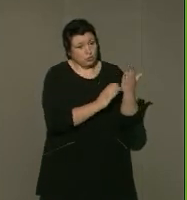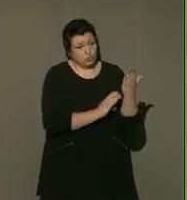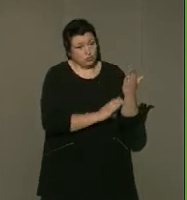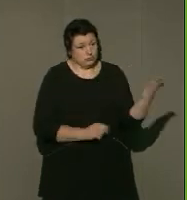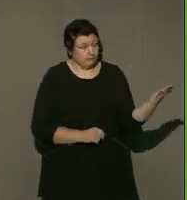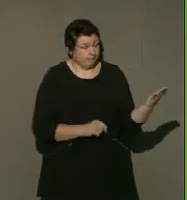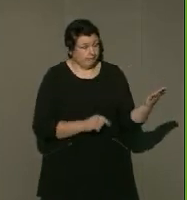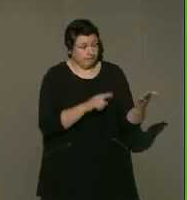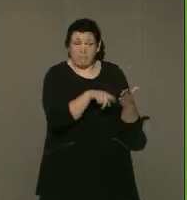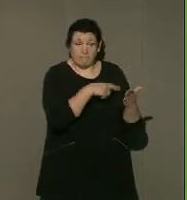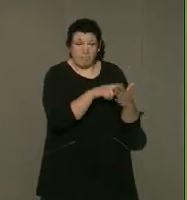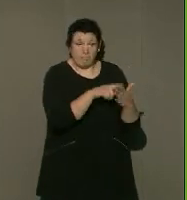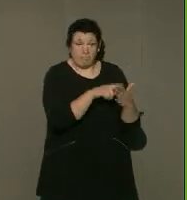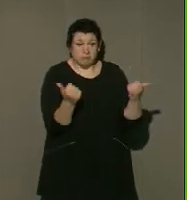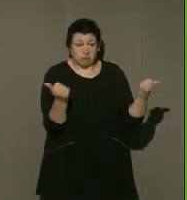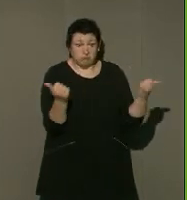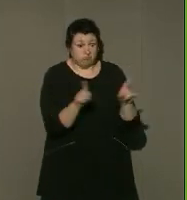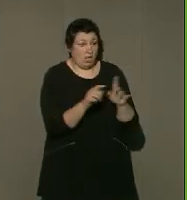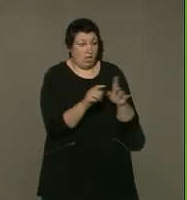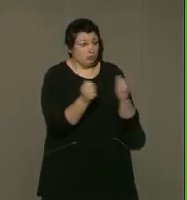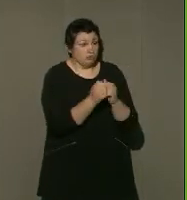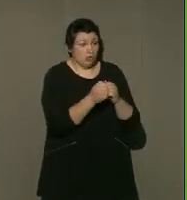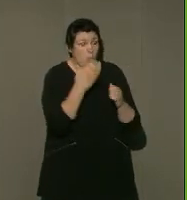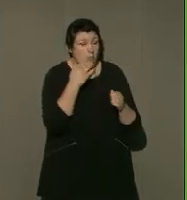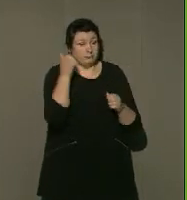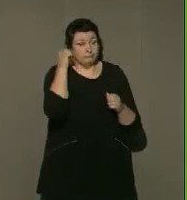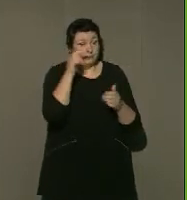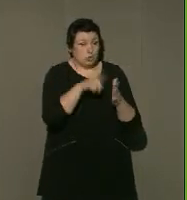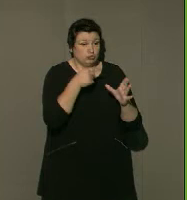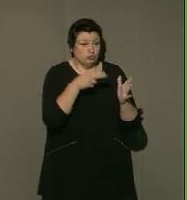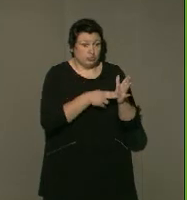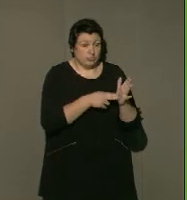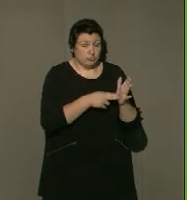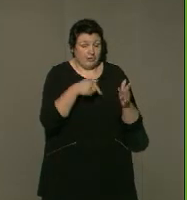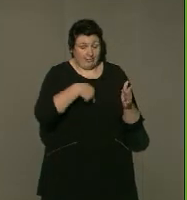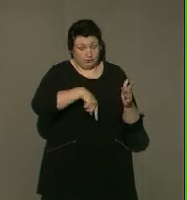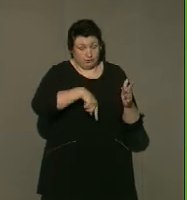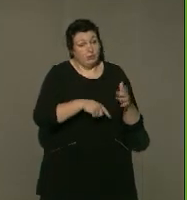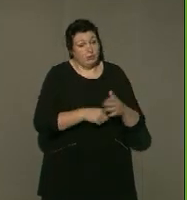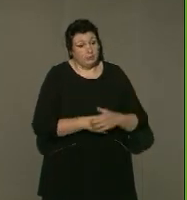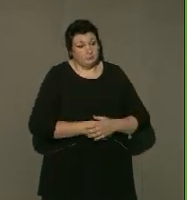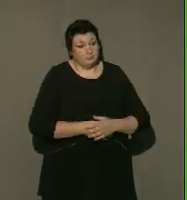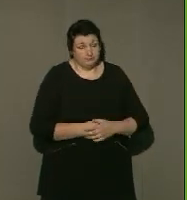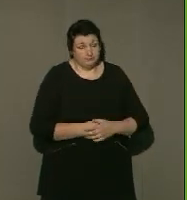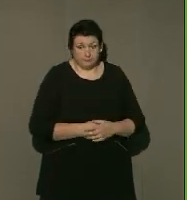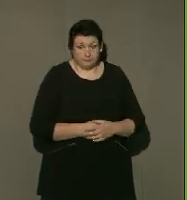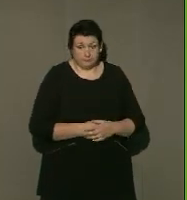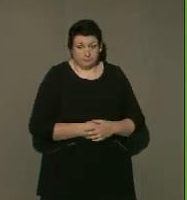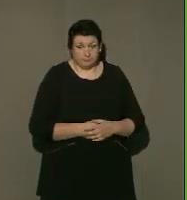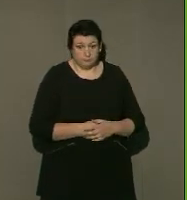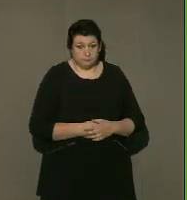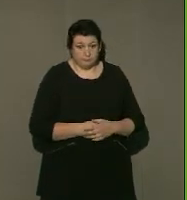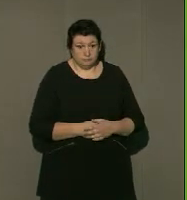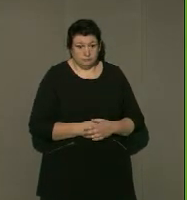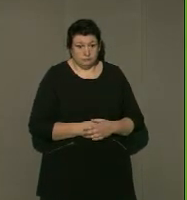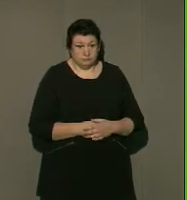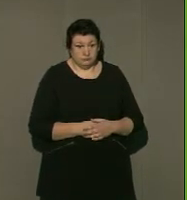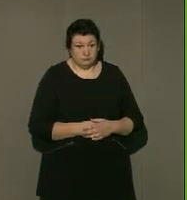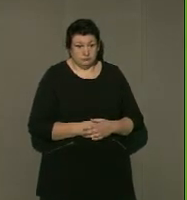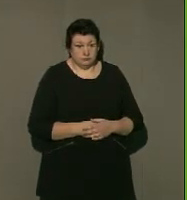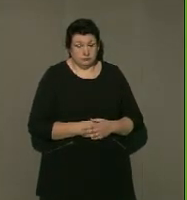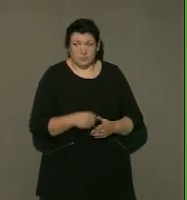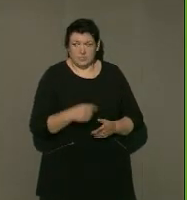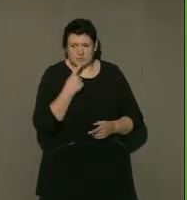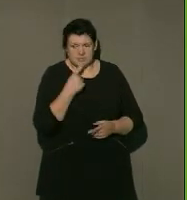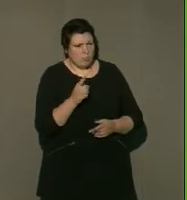ballot was completed and declared in January of this year. Amongst the things that were, it said that we should change the